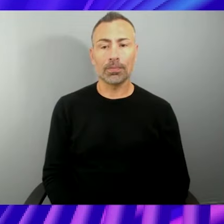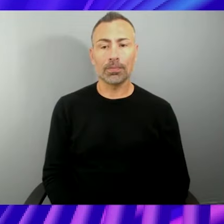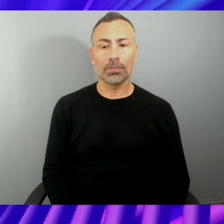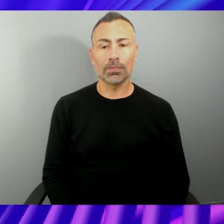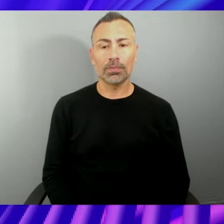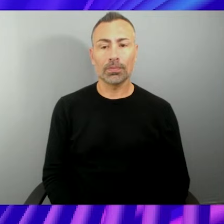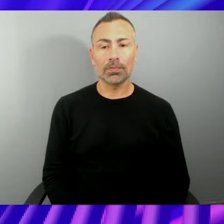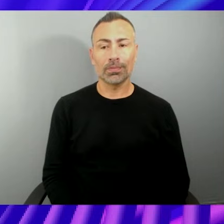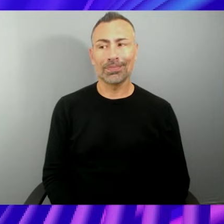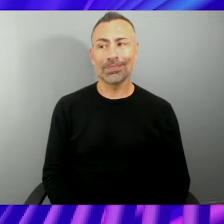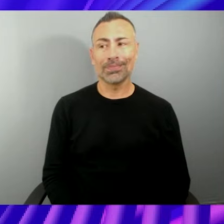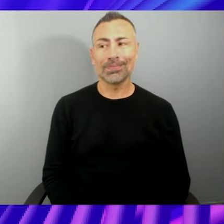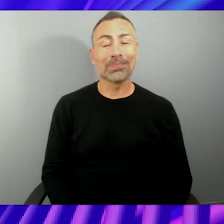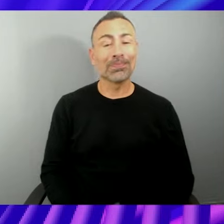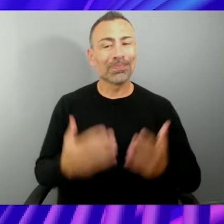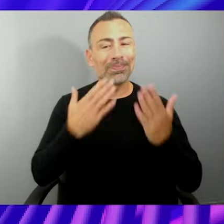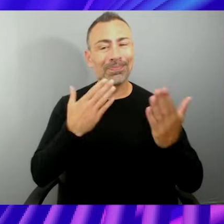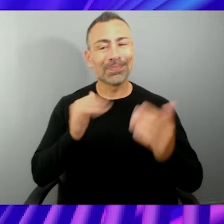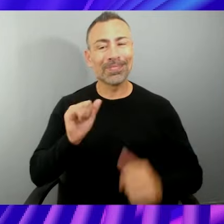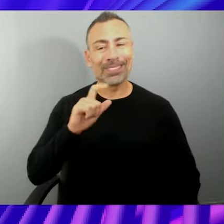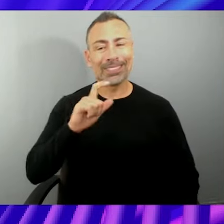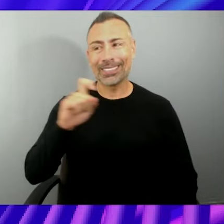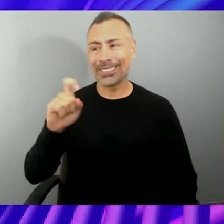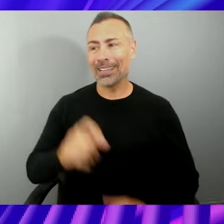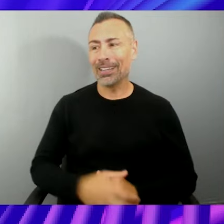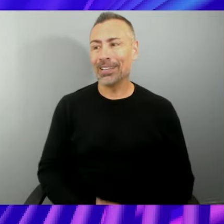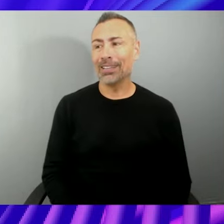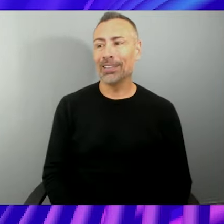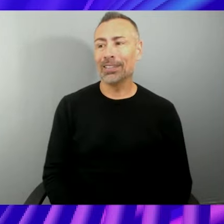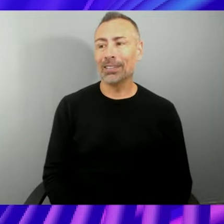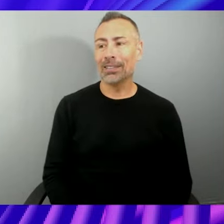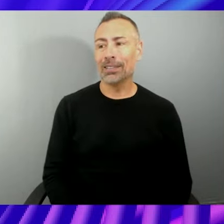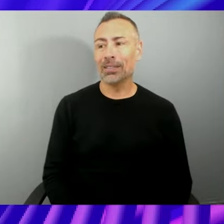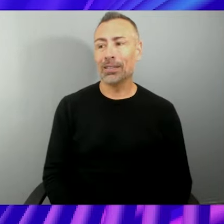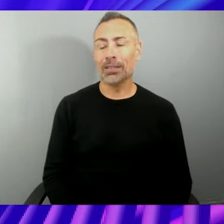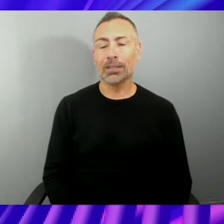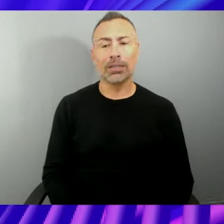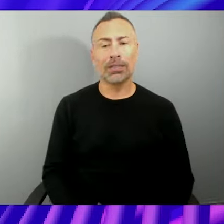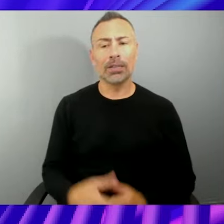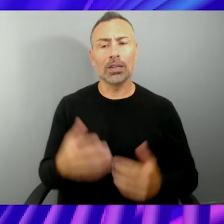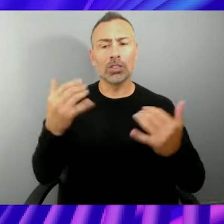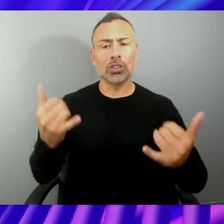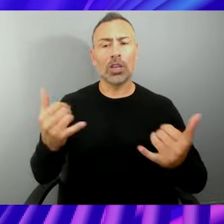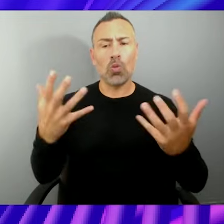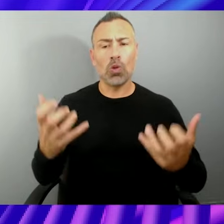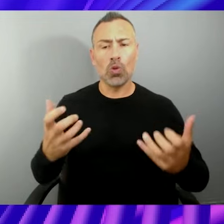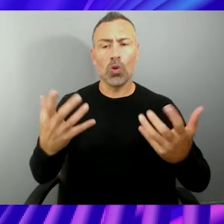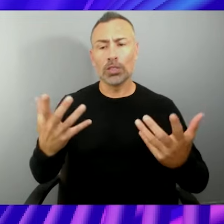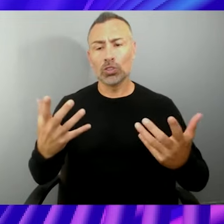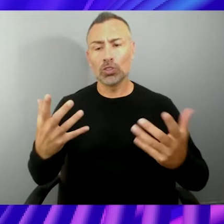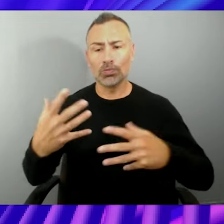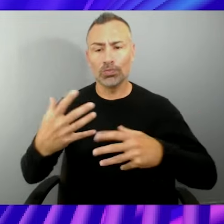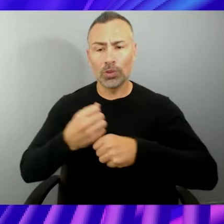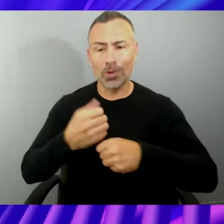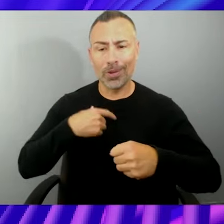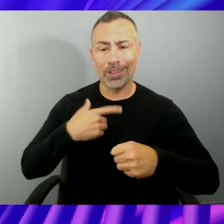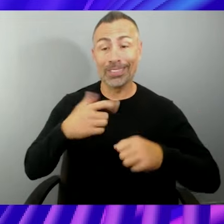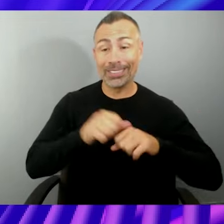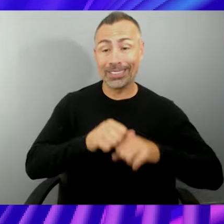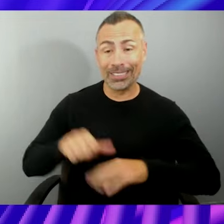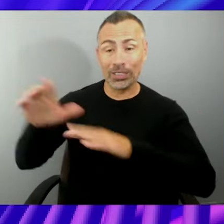Thanks, Alex. So yeah, let's see how we can really submit the same distributed training now to SageMaker. And I'm